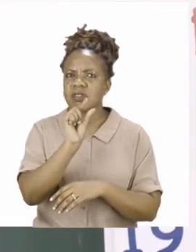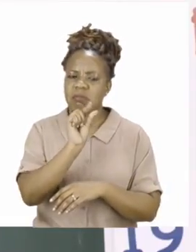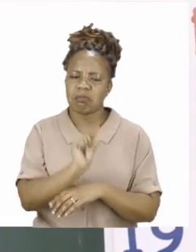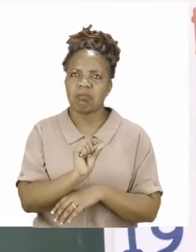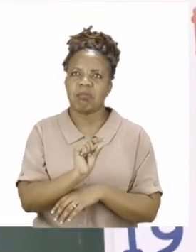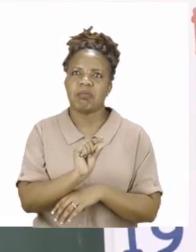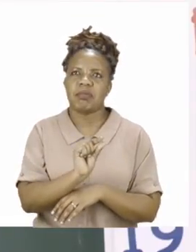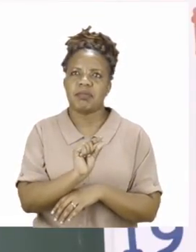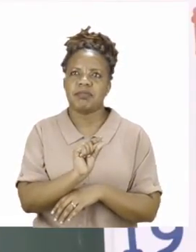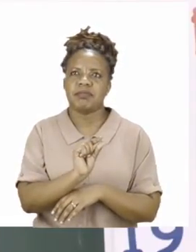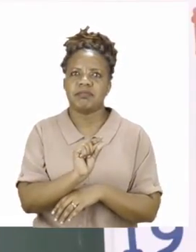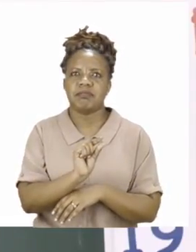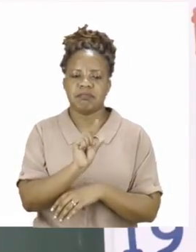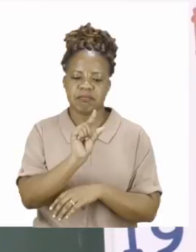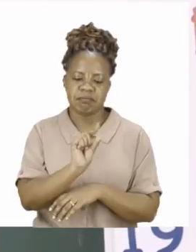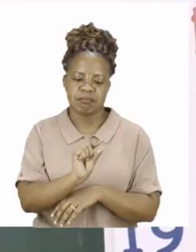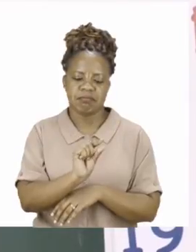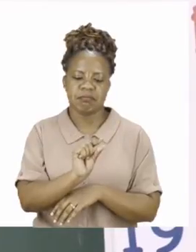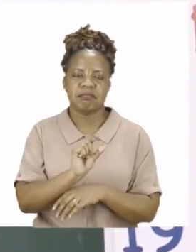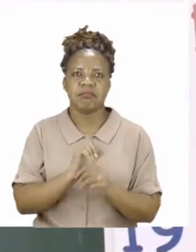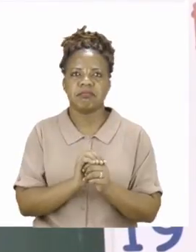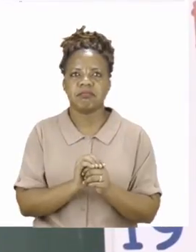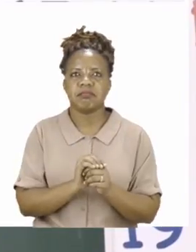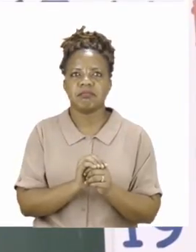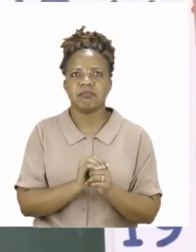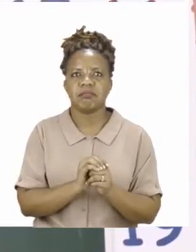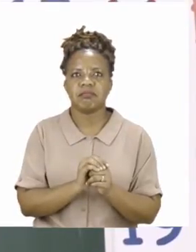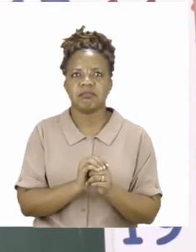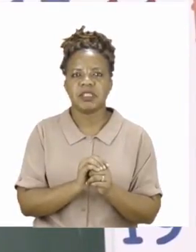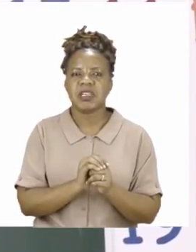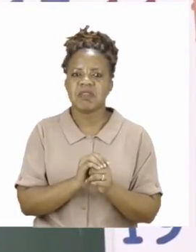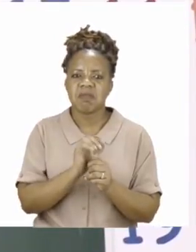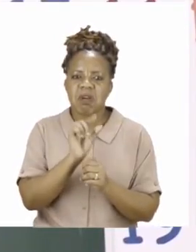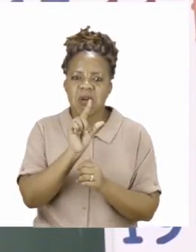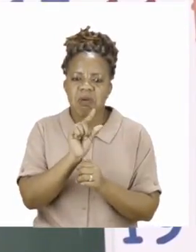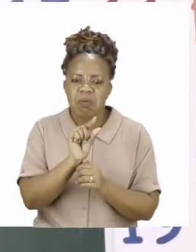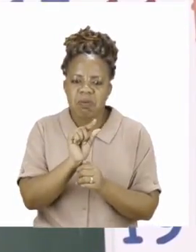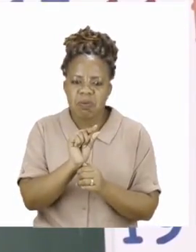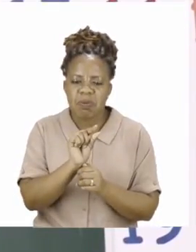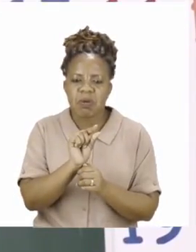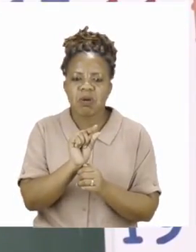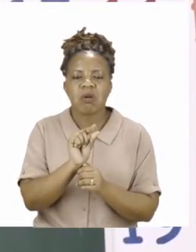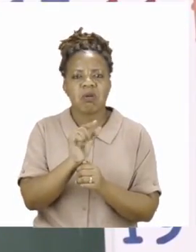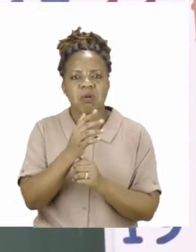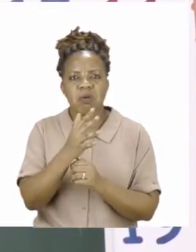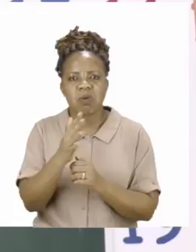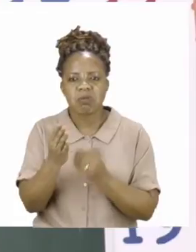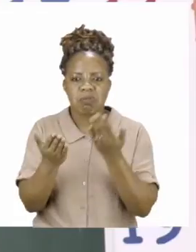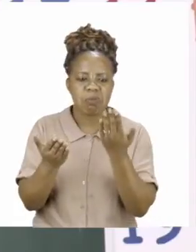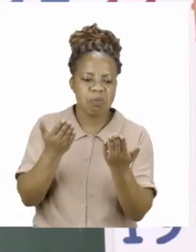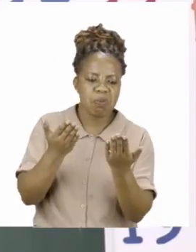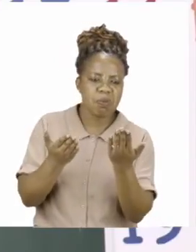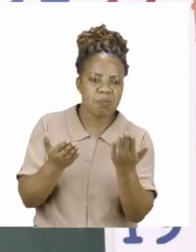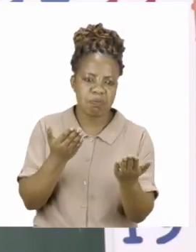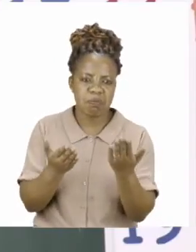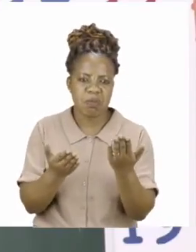the one that has a little bit of water compared to the other one, you are going to write the